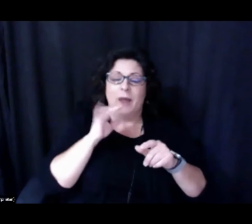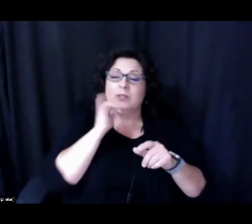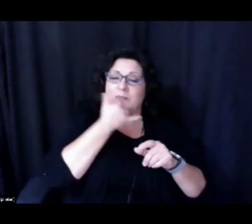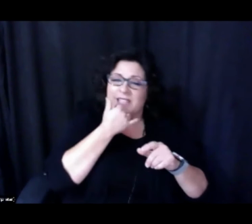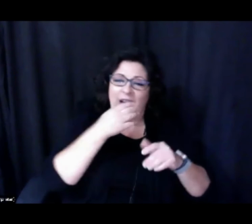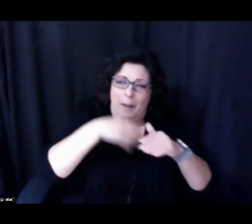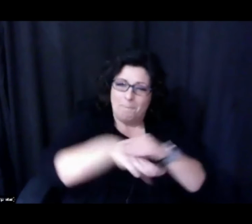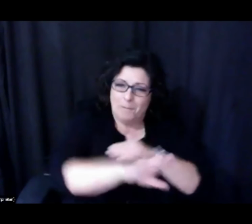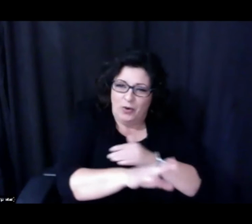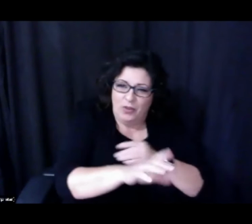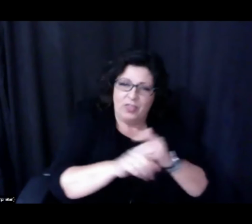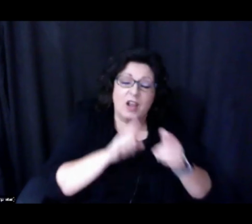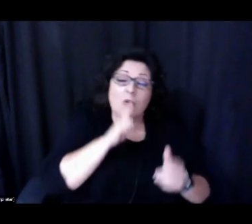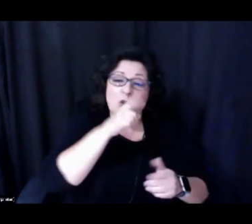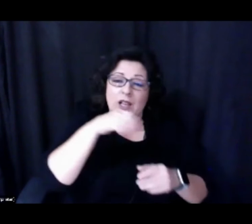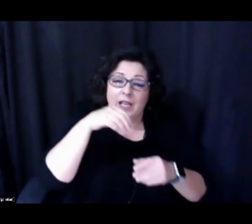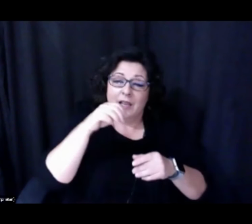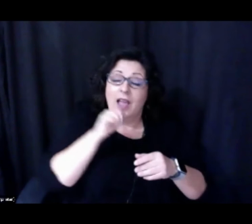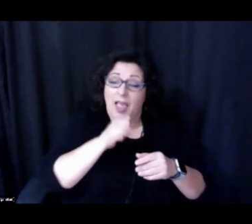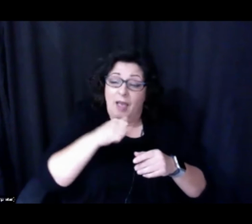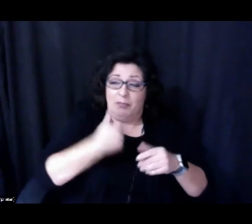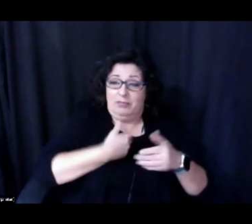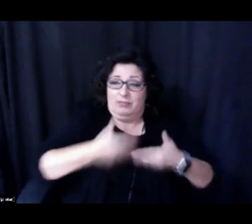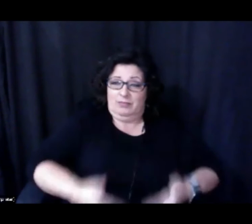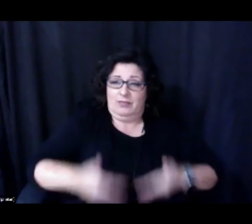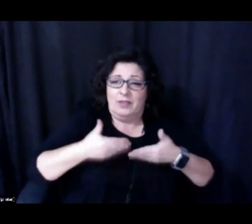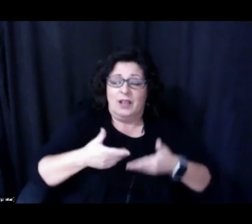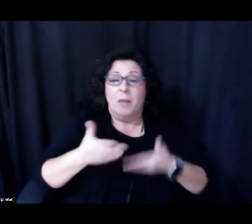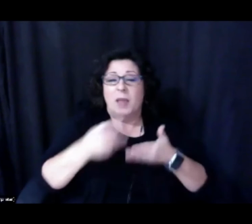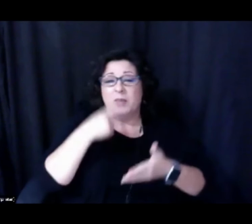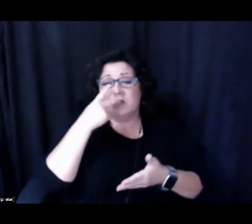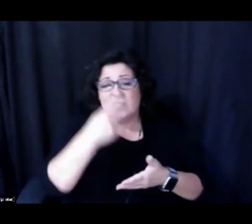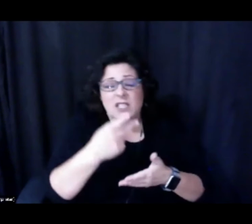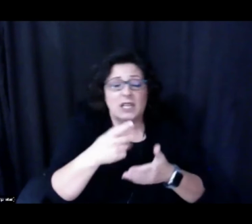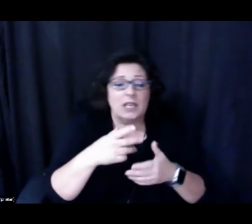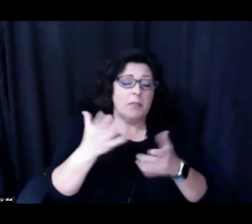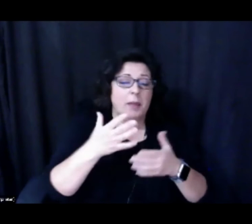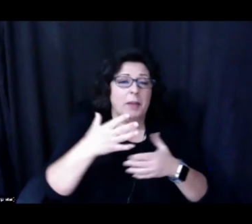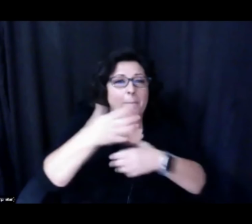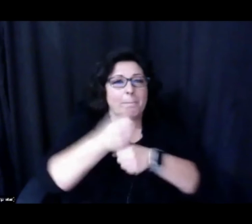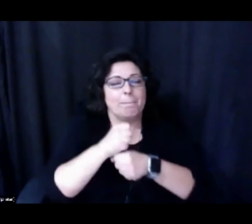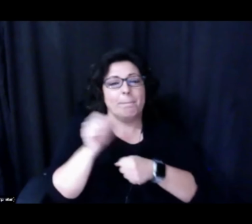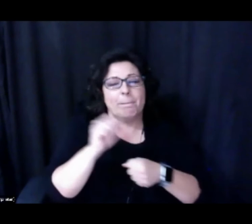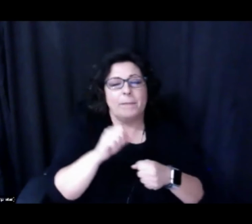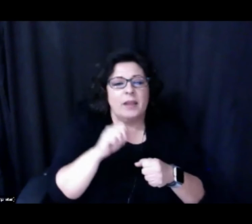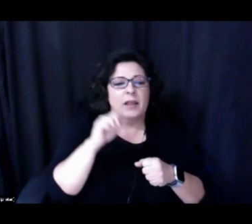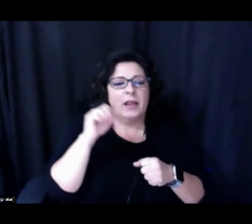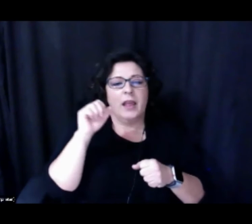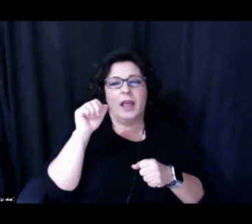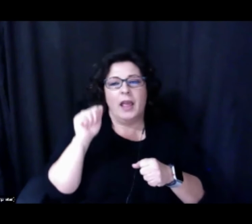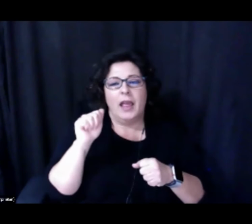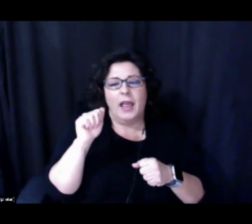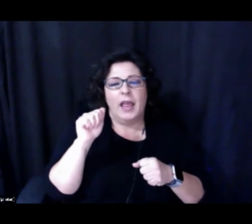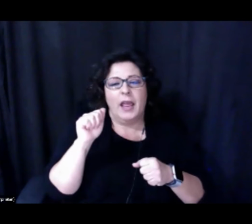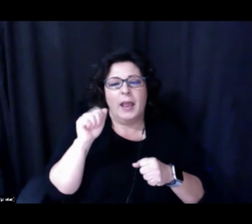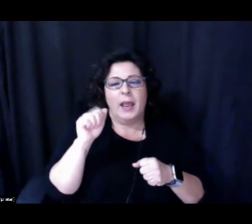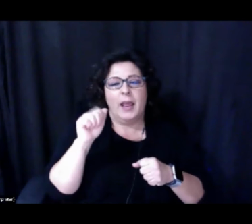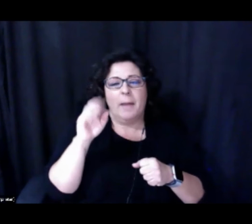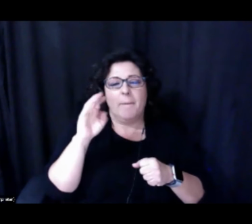am. Some other terms that you might have seen the acronym AMAB or AFAB.